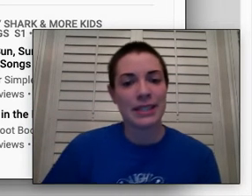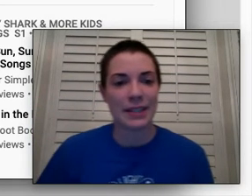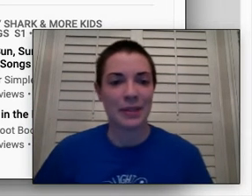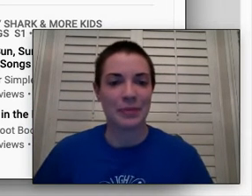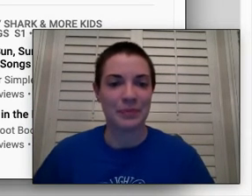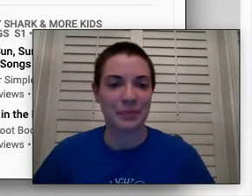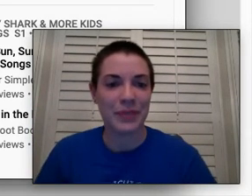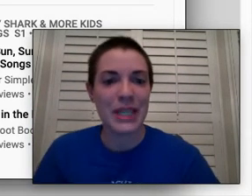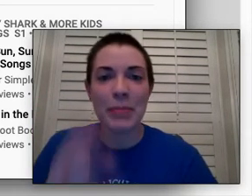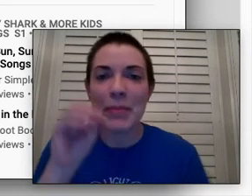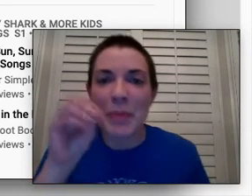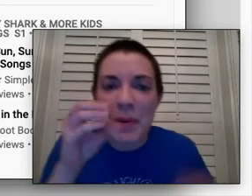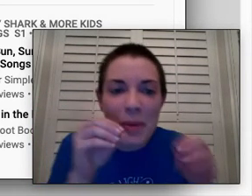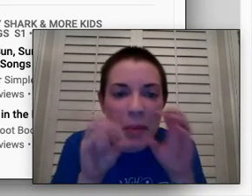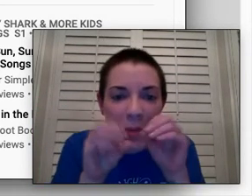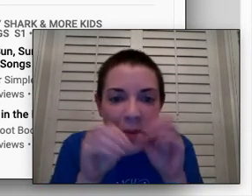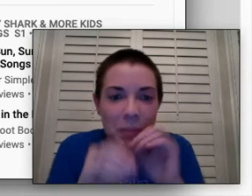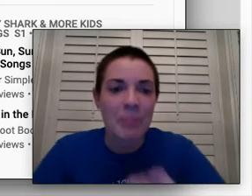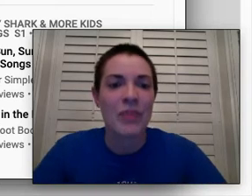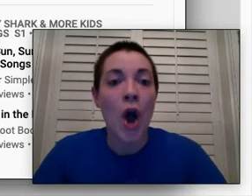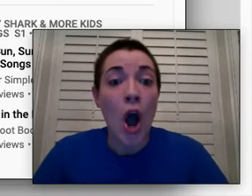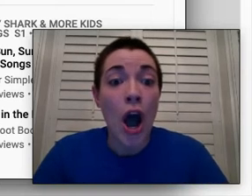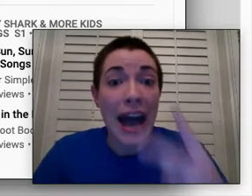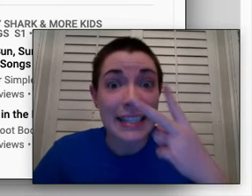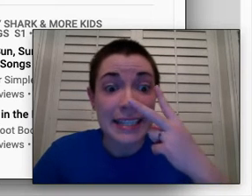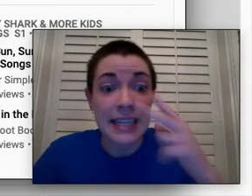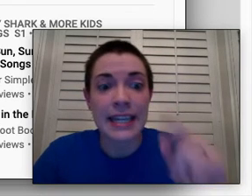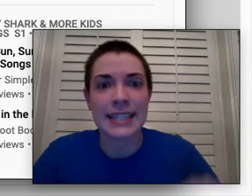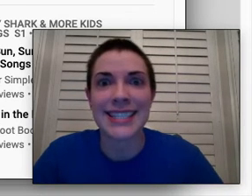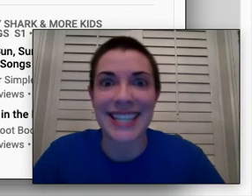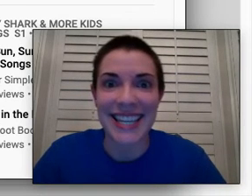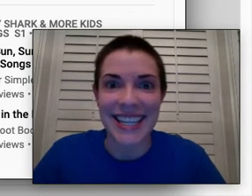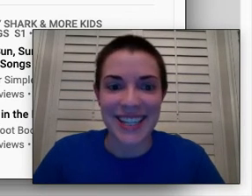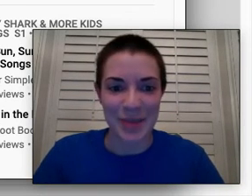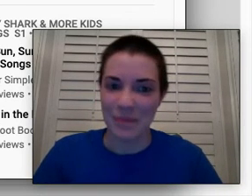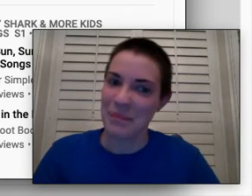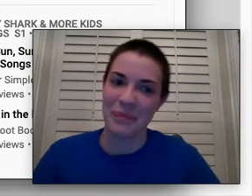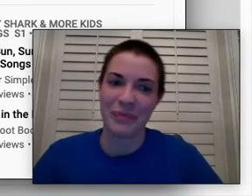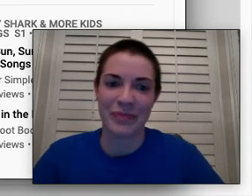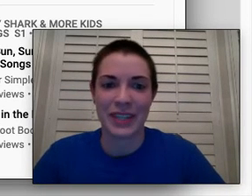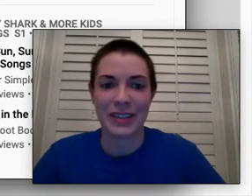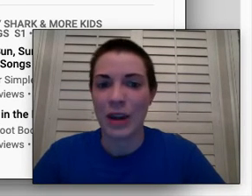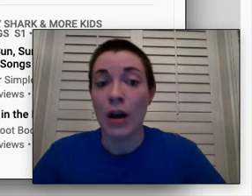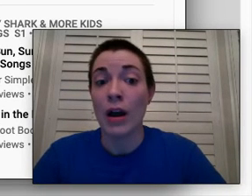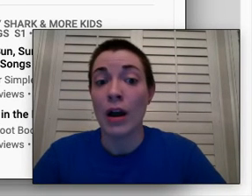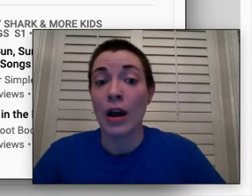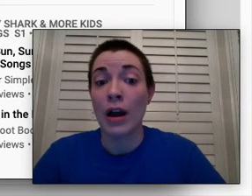plums. Nom, nom, nom, nom, nom, nom, nom, nom. I see a seed.